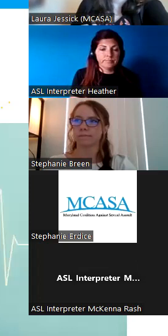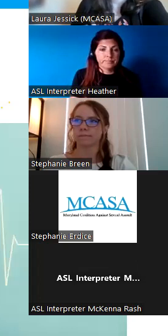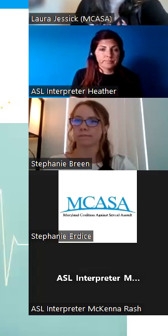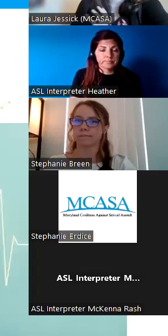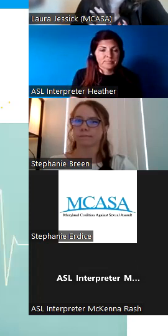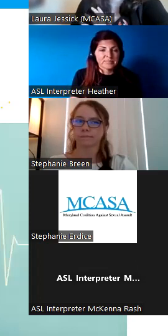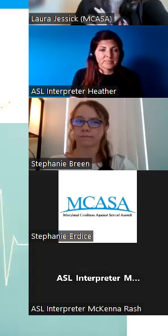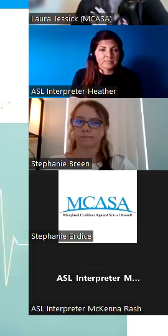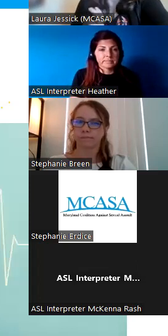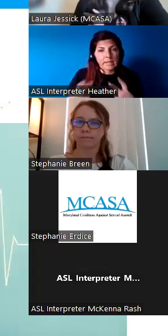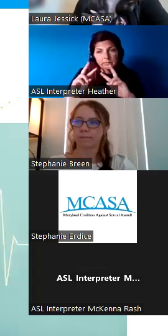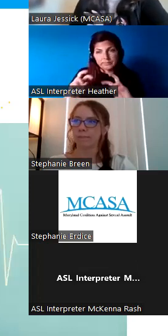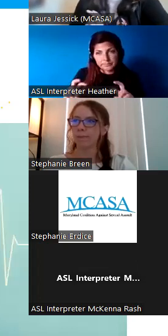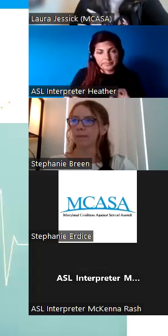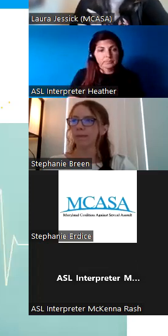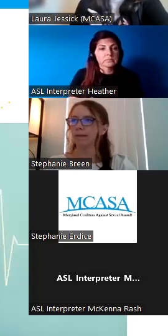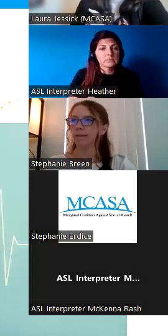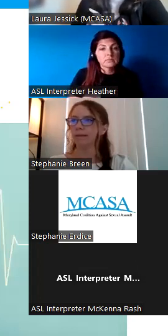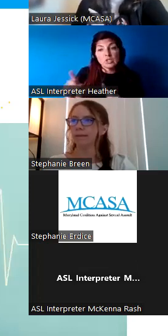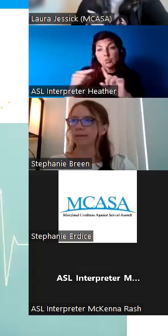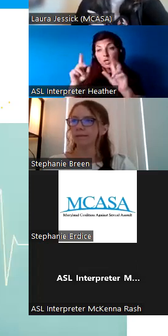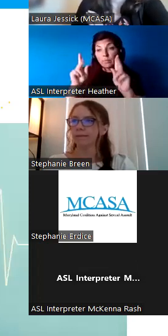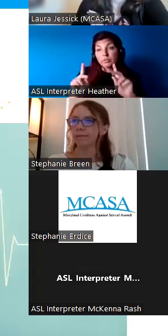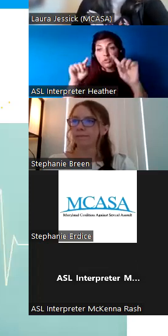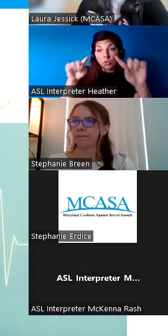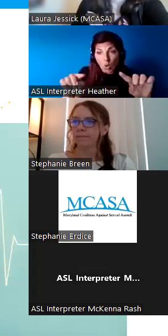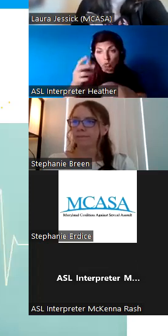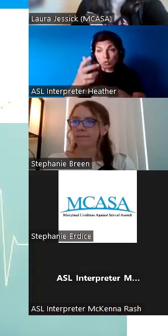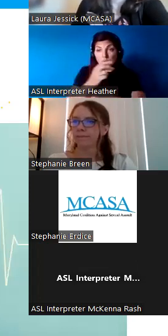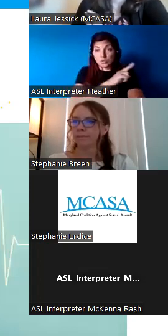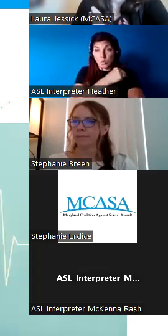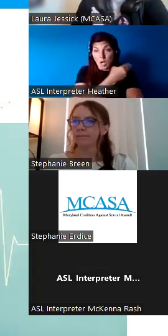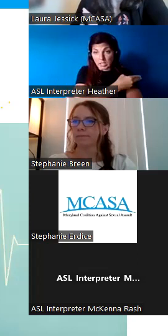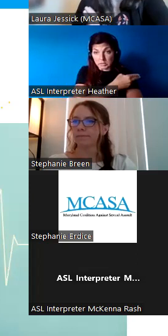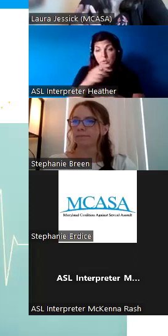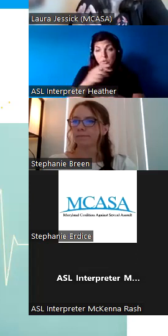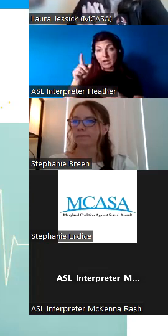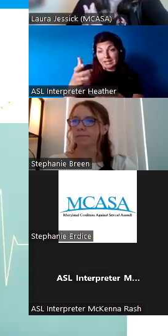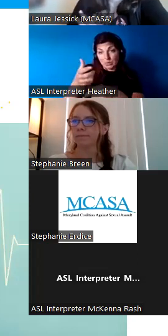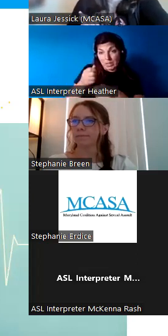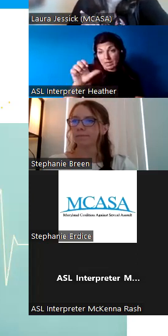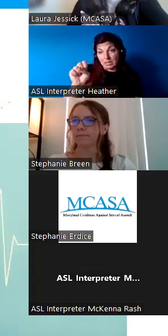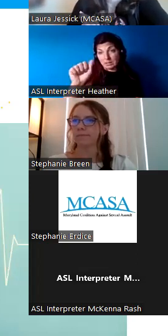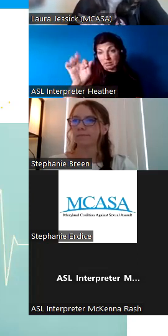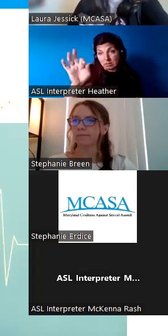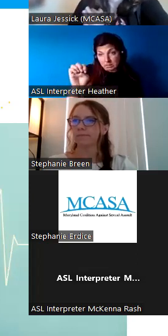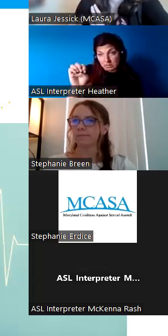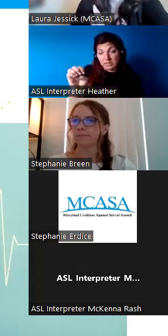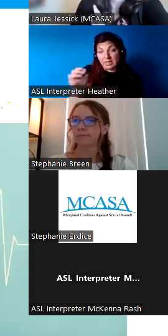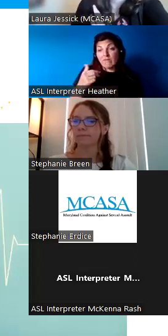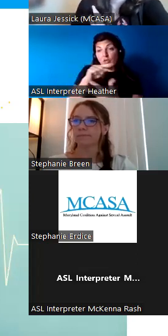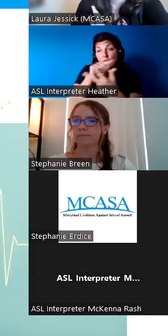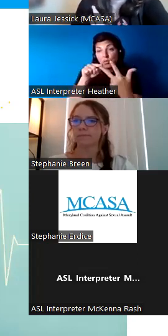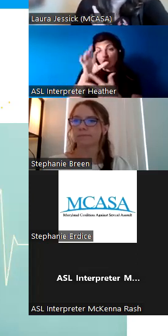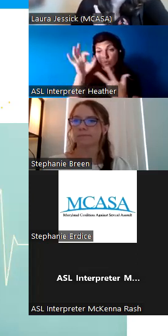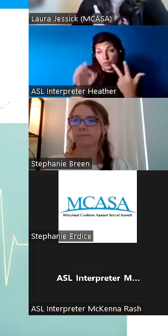So when someone goes to a hospital to receive a sexual assault forensic exam, They have three options. The